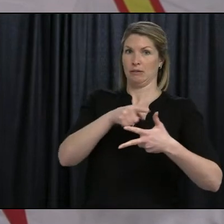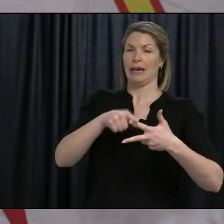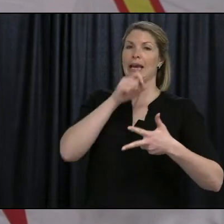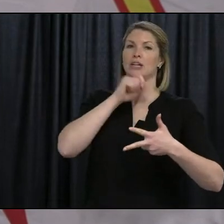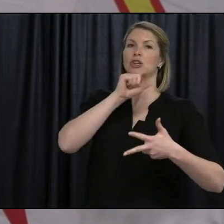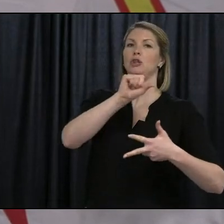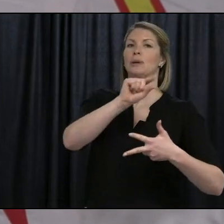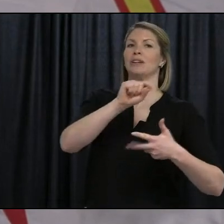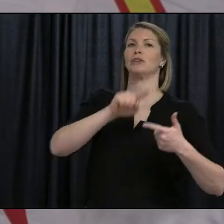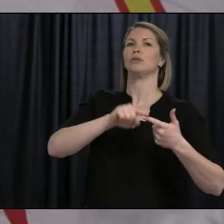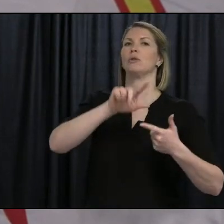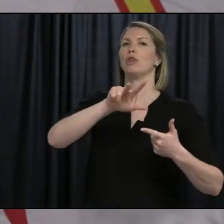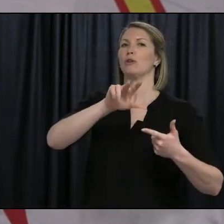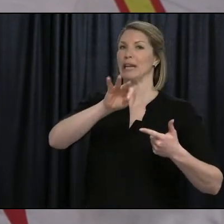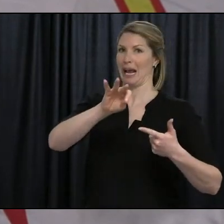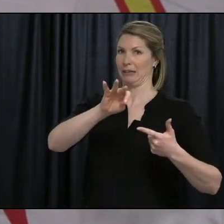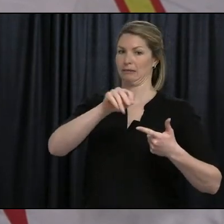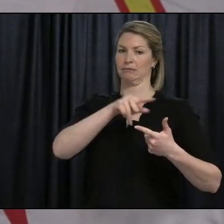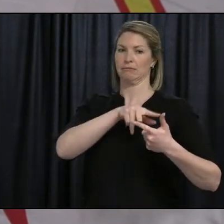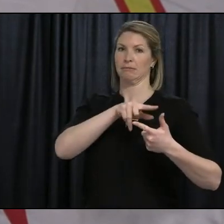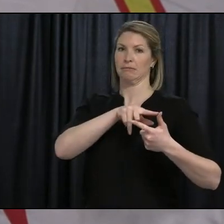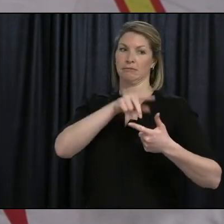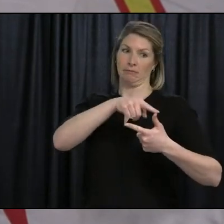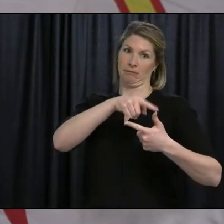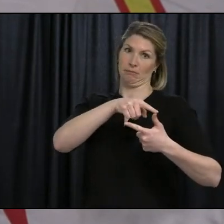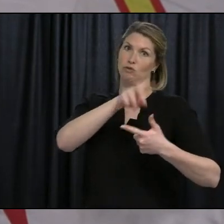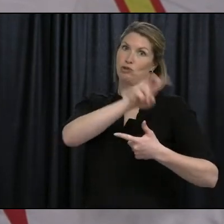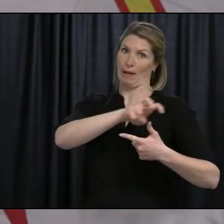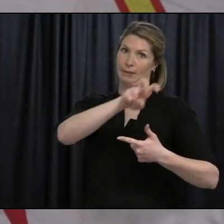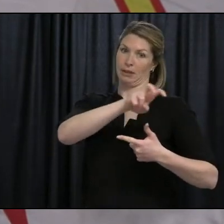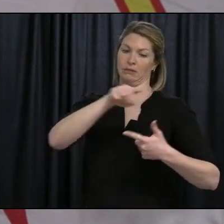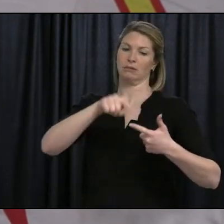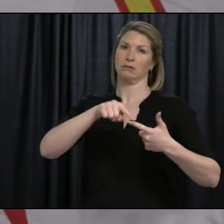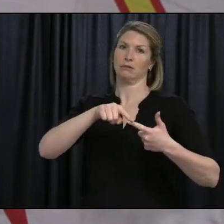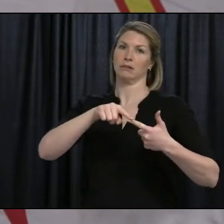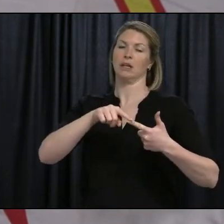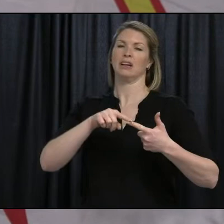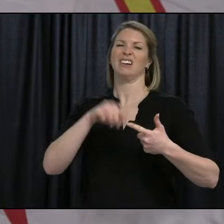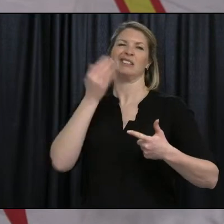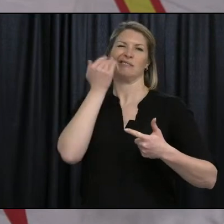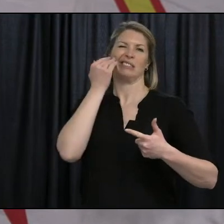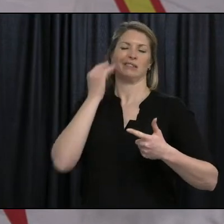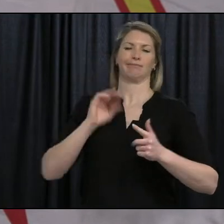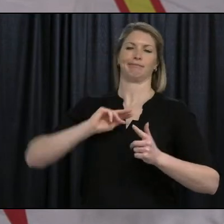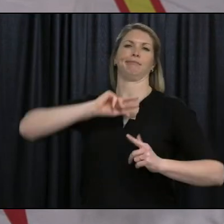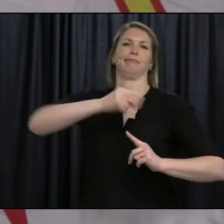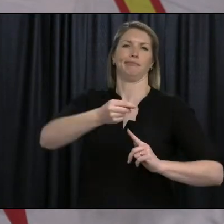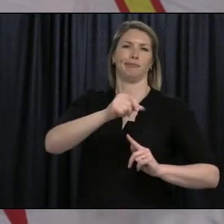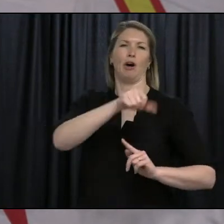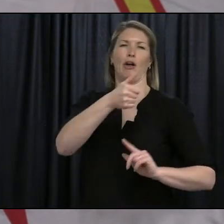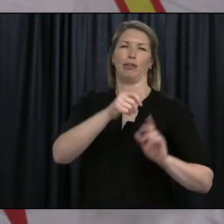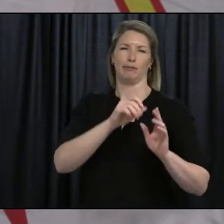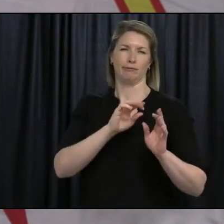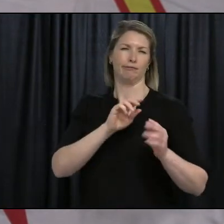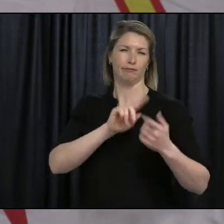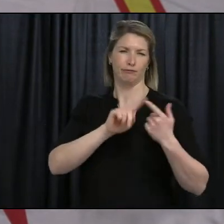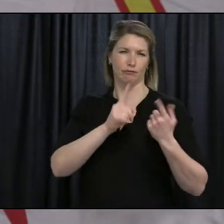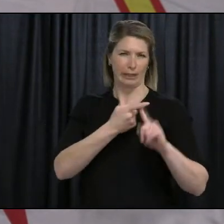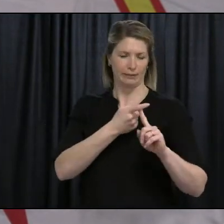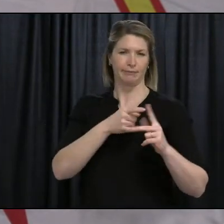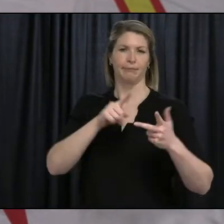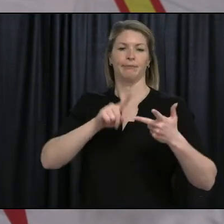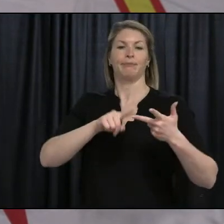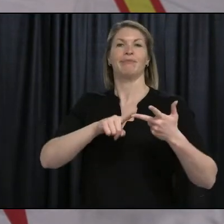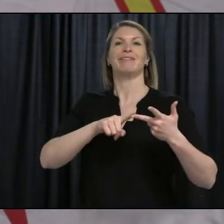and 39. One of these is travel-related, and one is a contact of a previous case. The third case is between the age